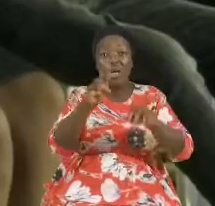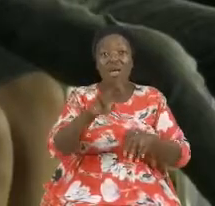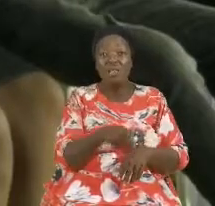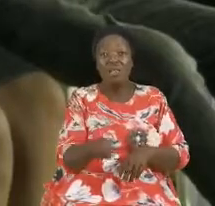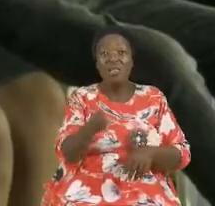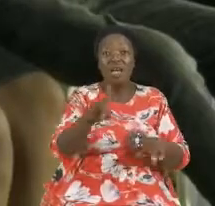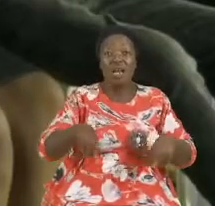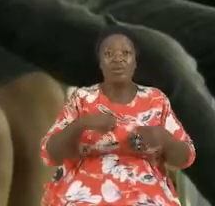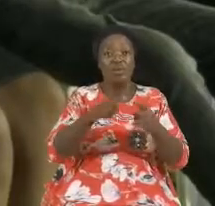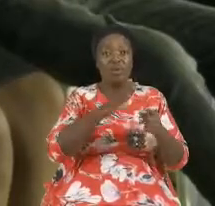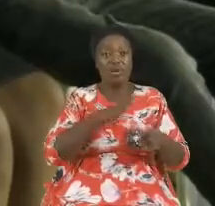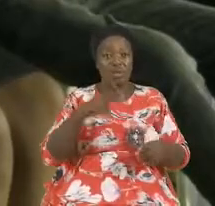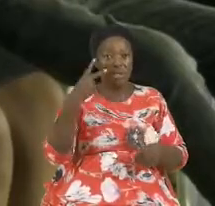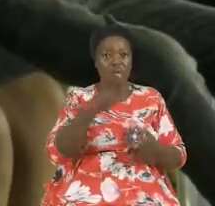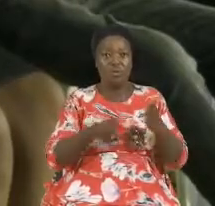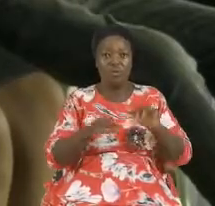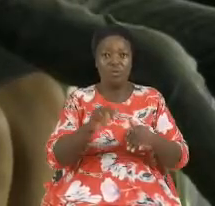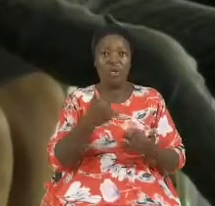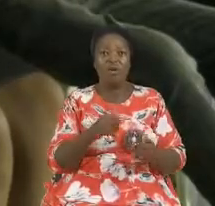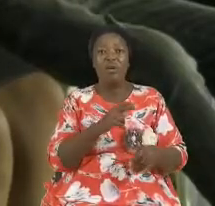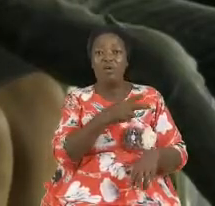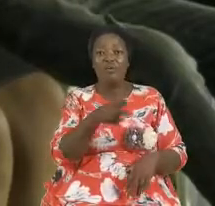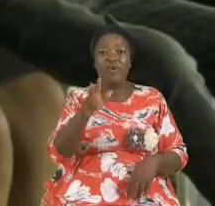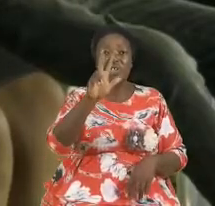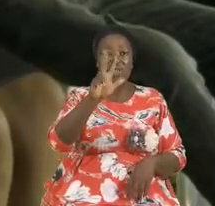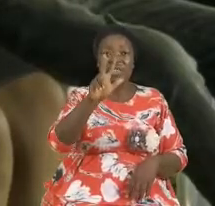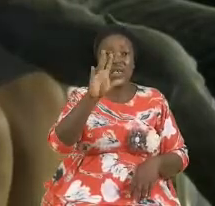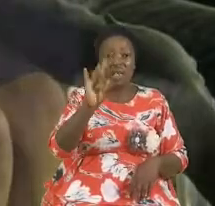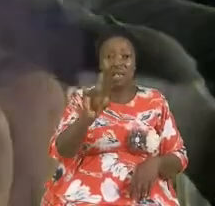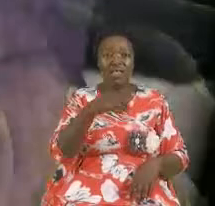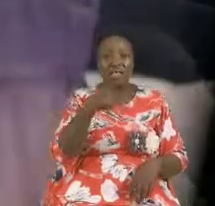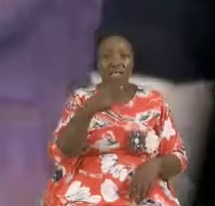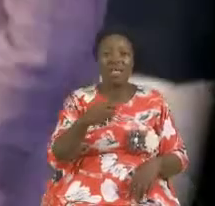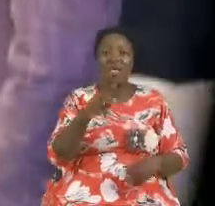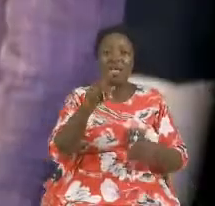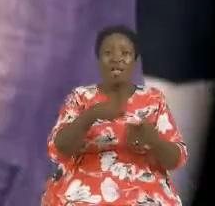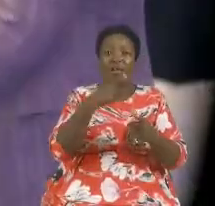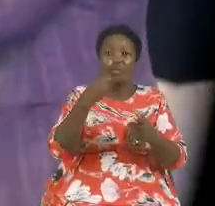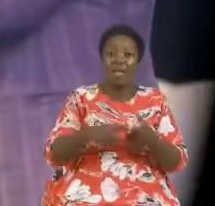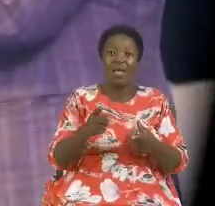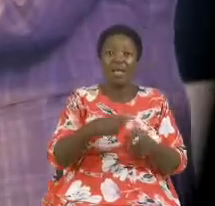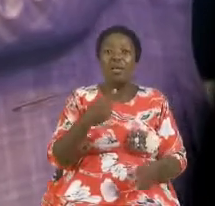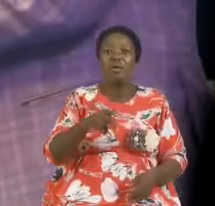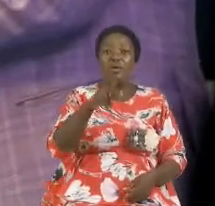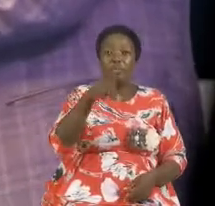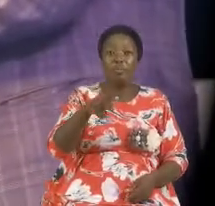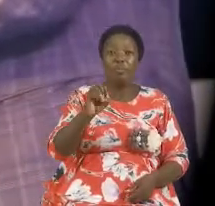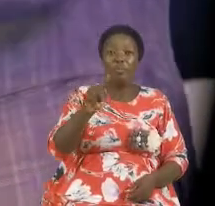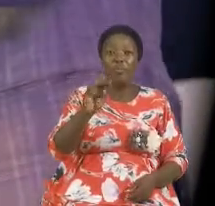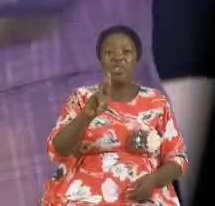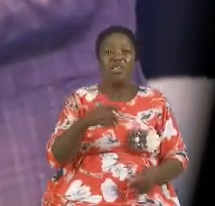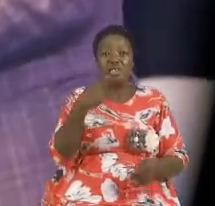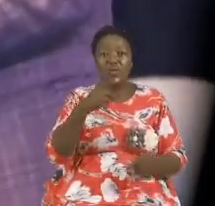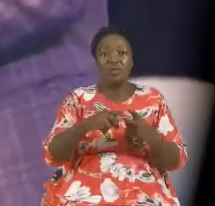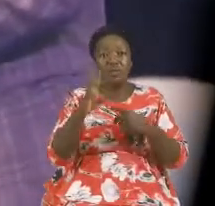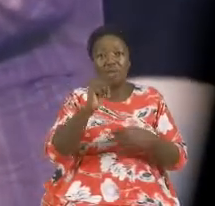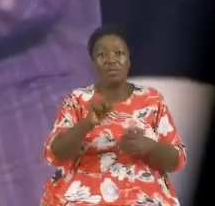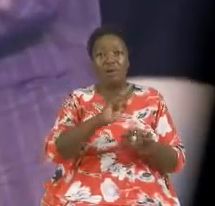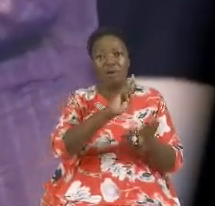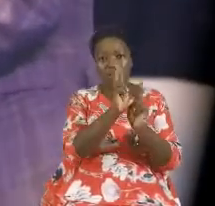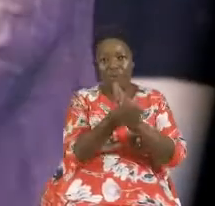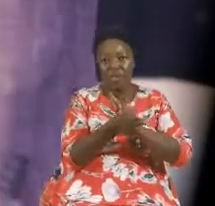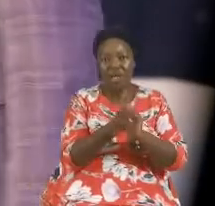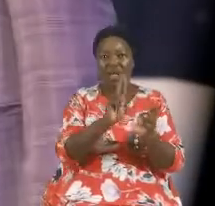those who are still to give their lives to Christ, here is what you are to do. Look at verse 38. It says, then